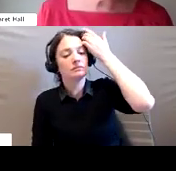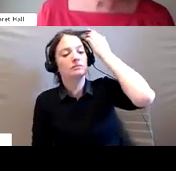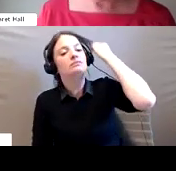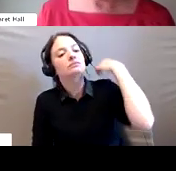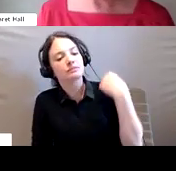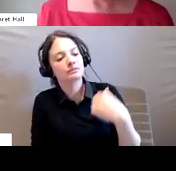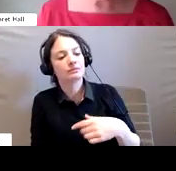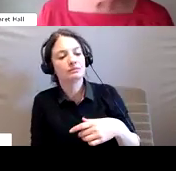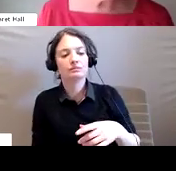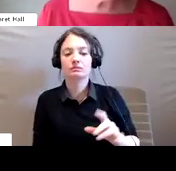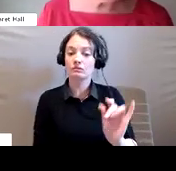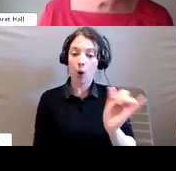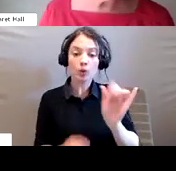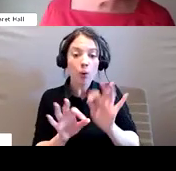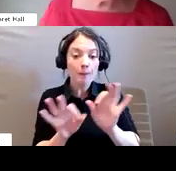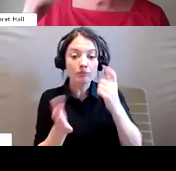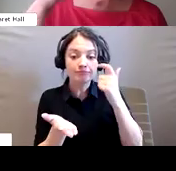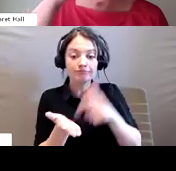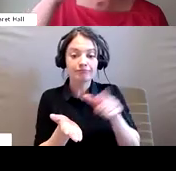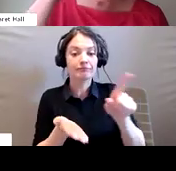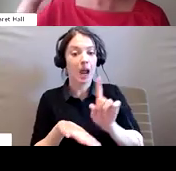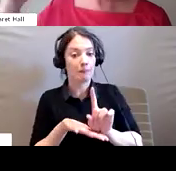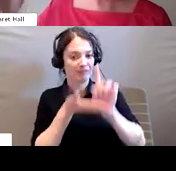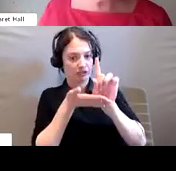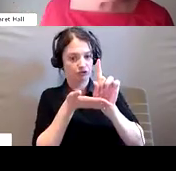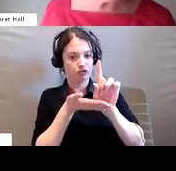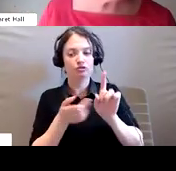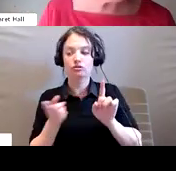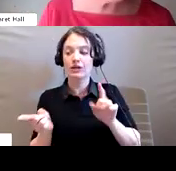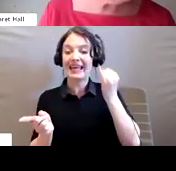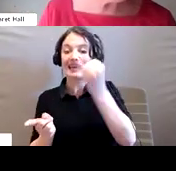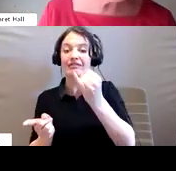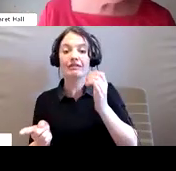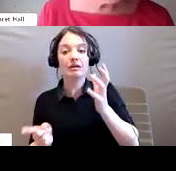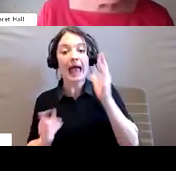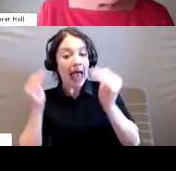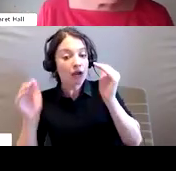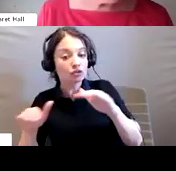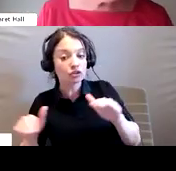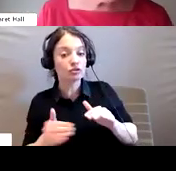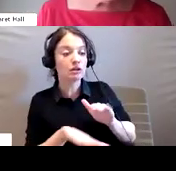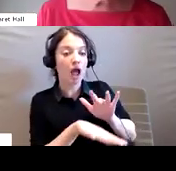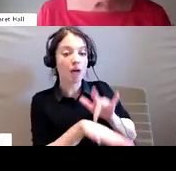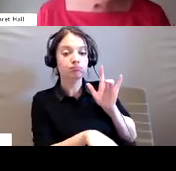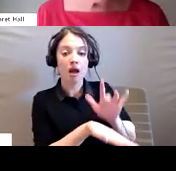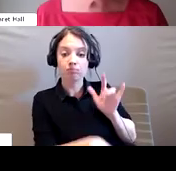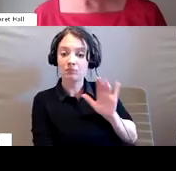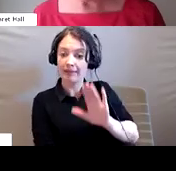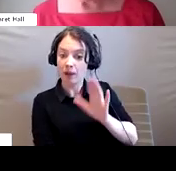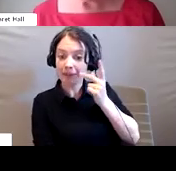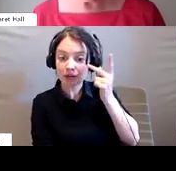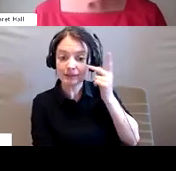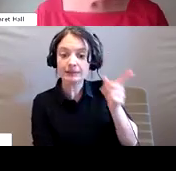The privileges that can be obtained through coercive control in this context are